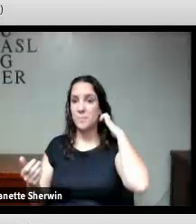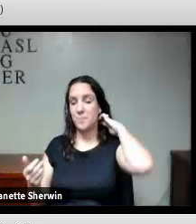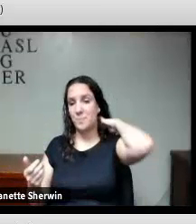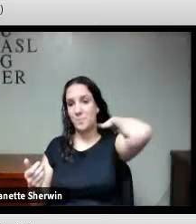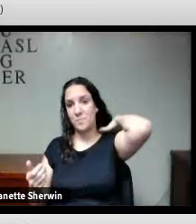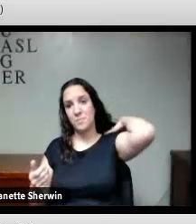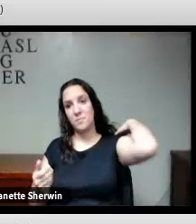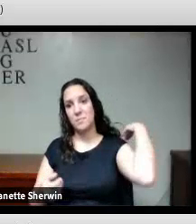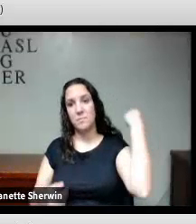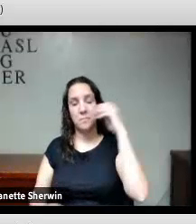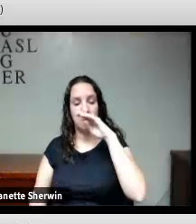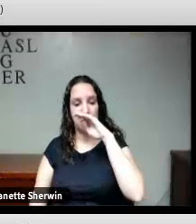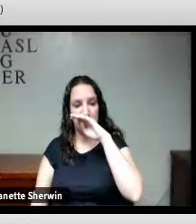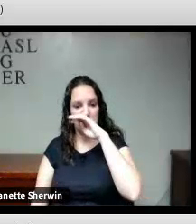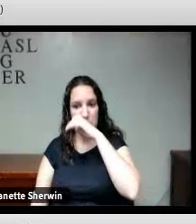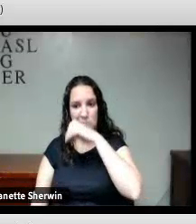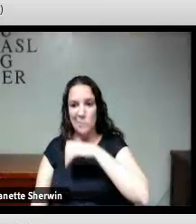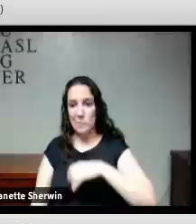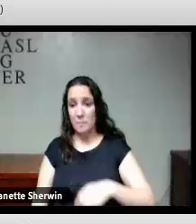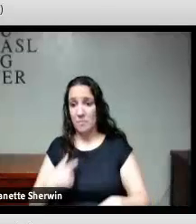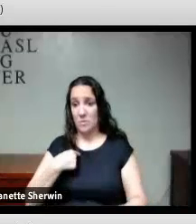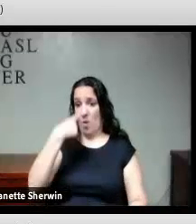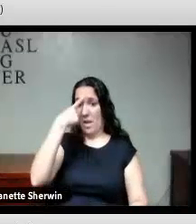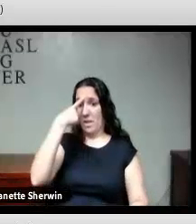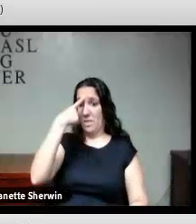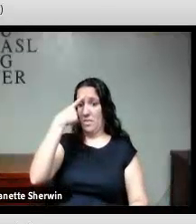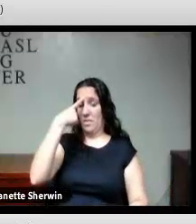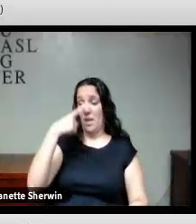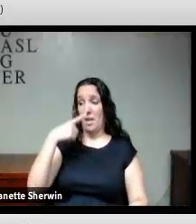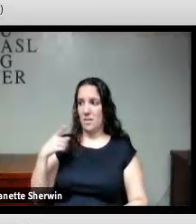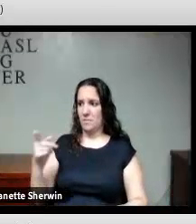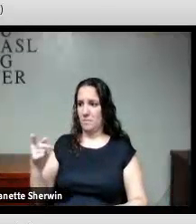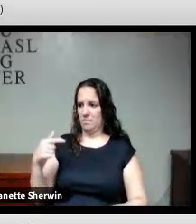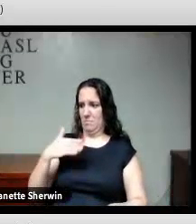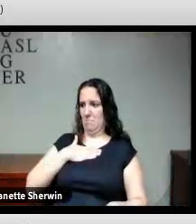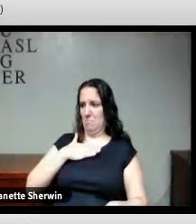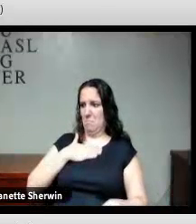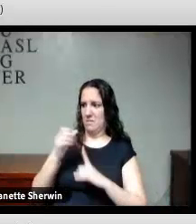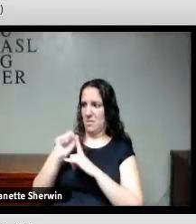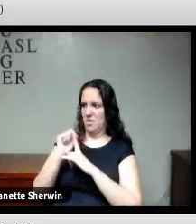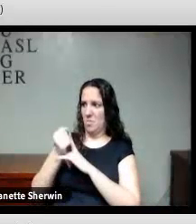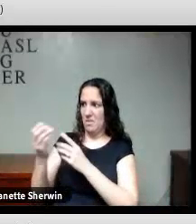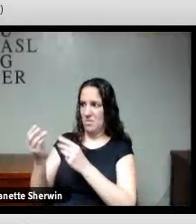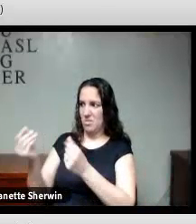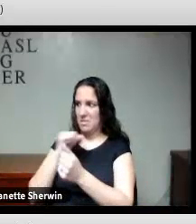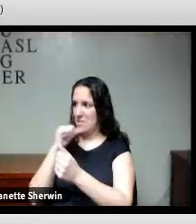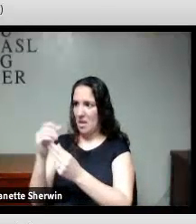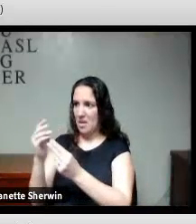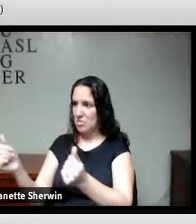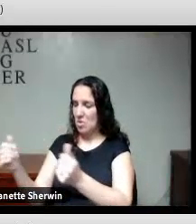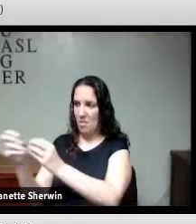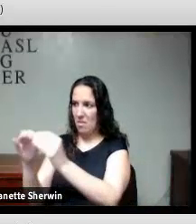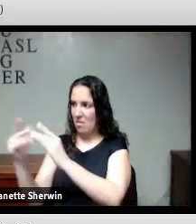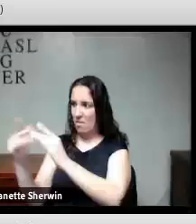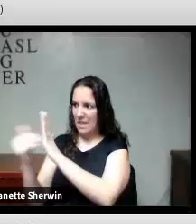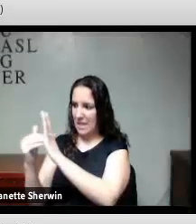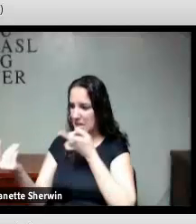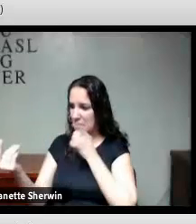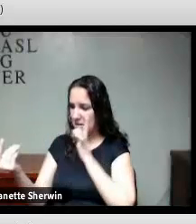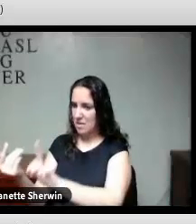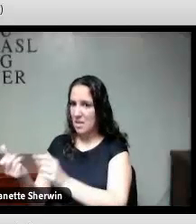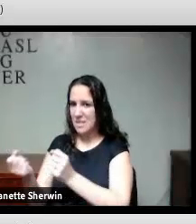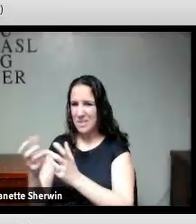assume you're going to treat me the same way in that kind of an interaction. So now we've got that barrier to overcome before we can even start resolving my problem. Because I do